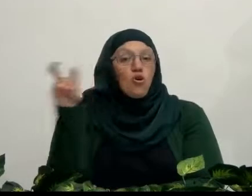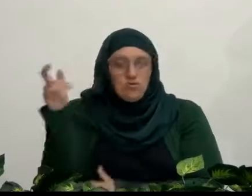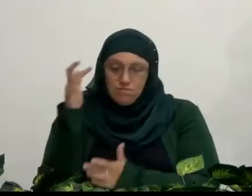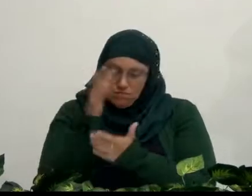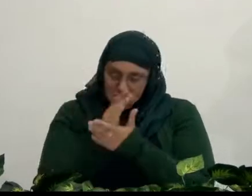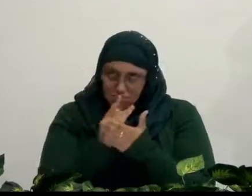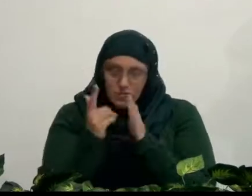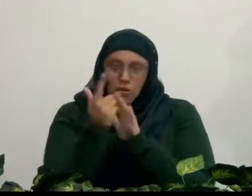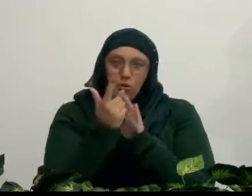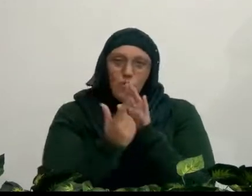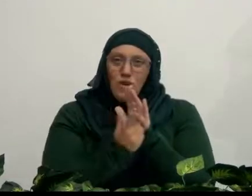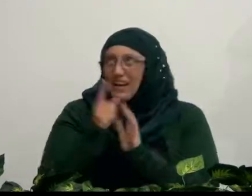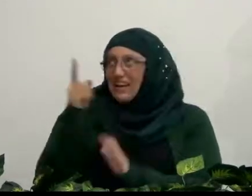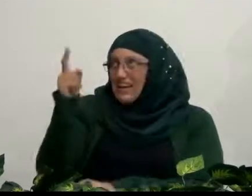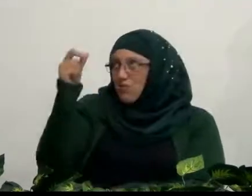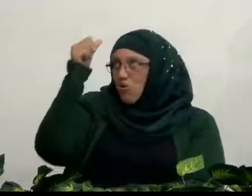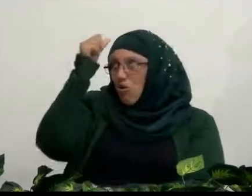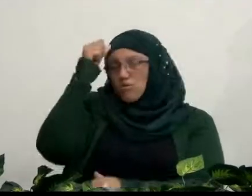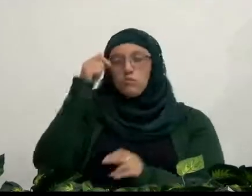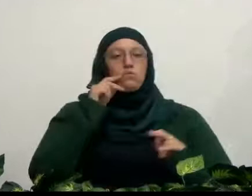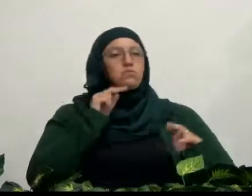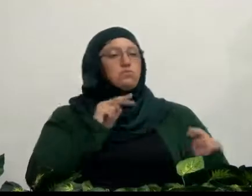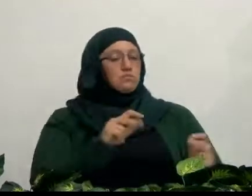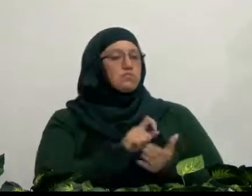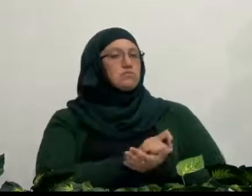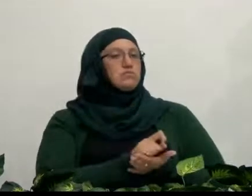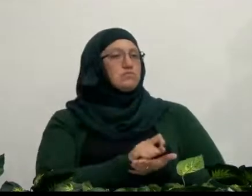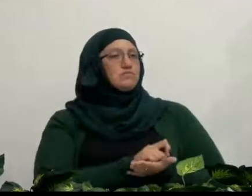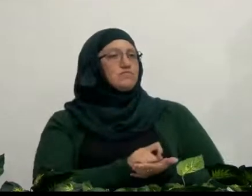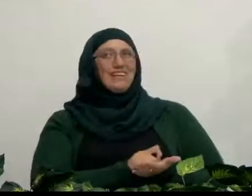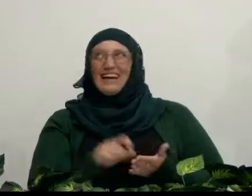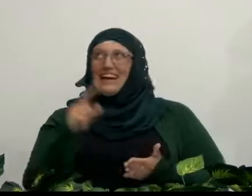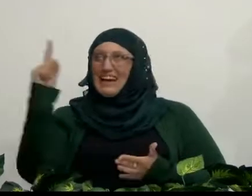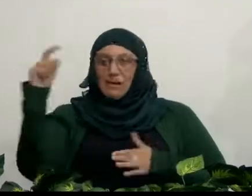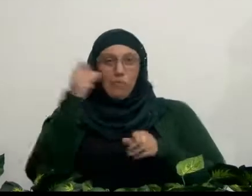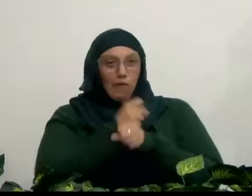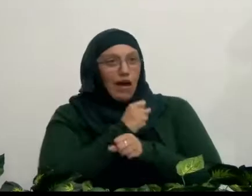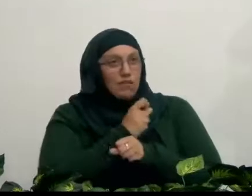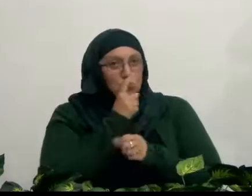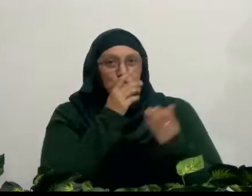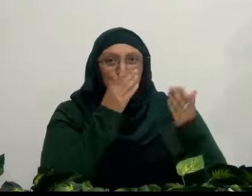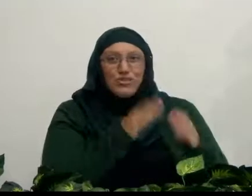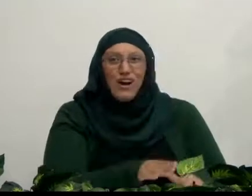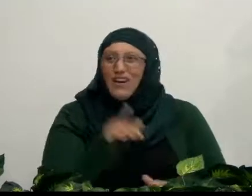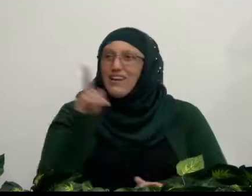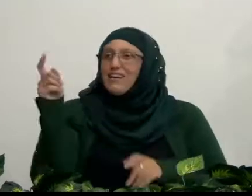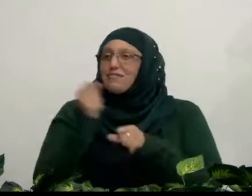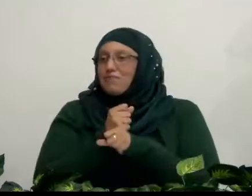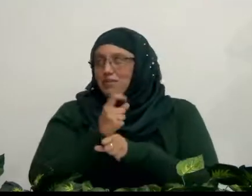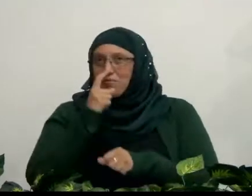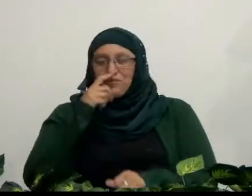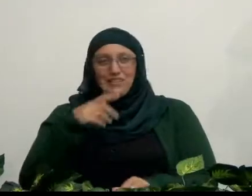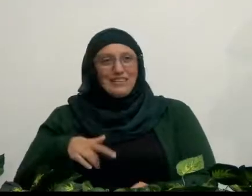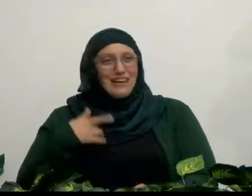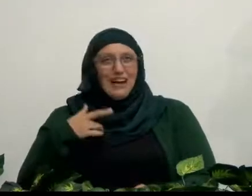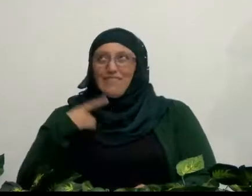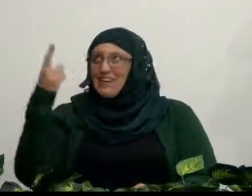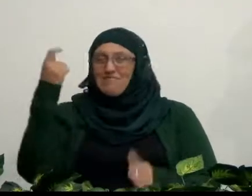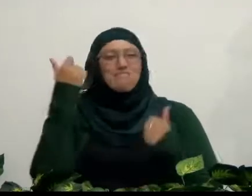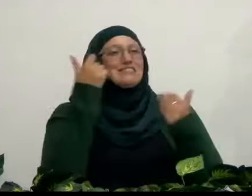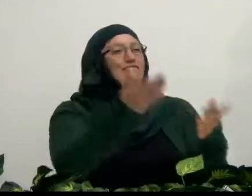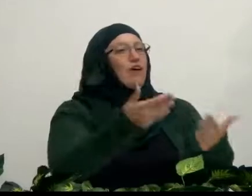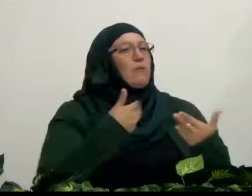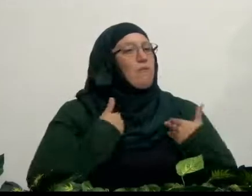knows, so he takes account. He causes death and he gives life. He makes some poor and others rich.